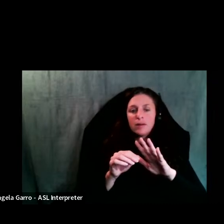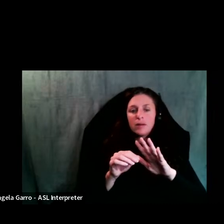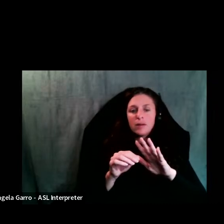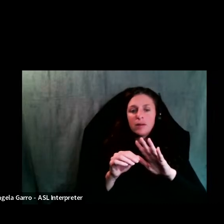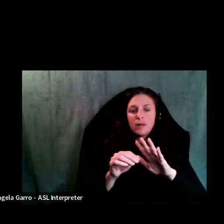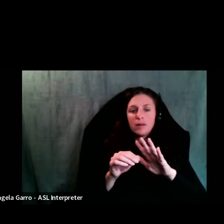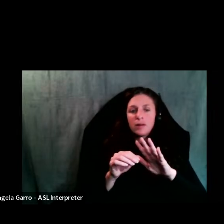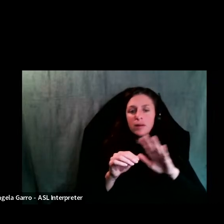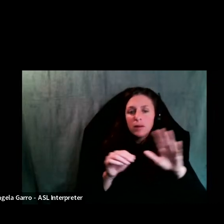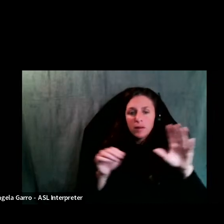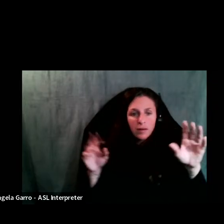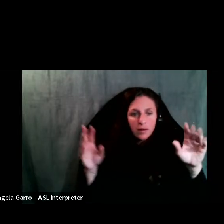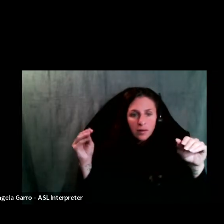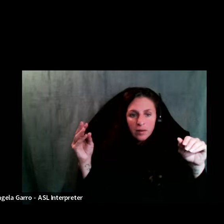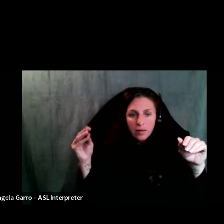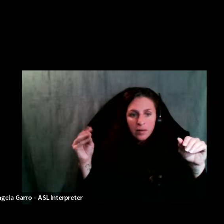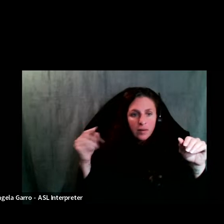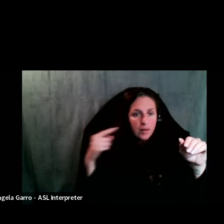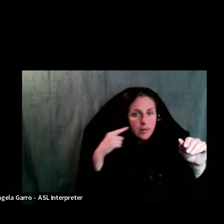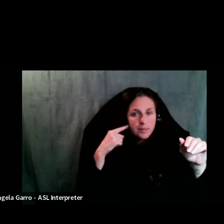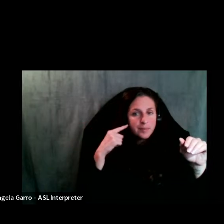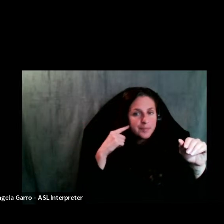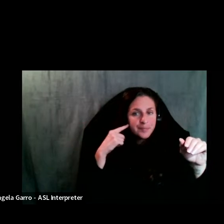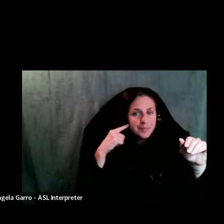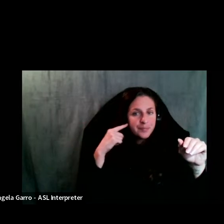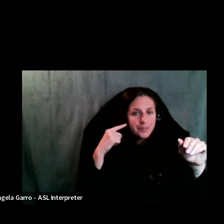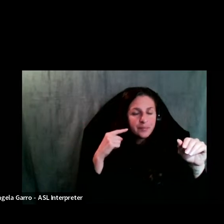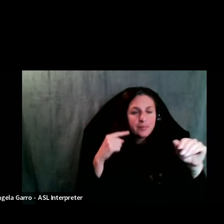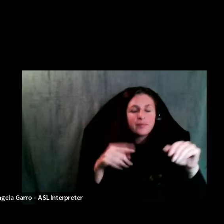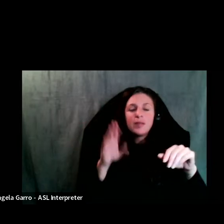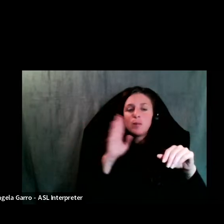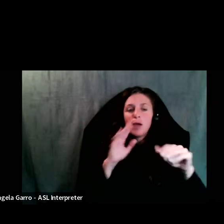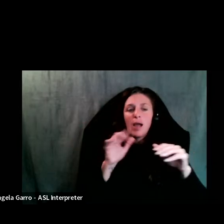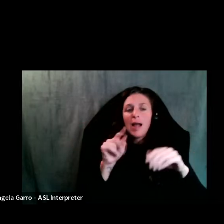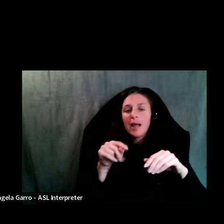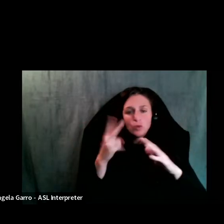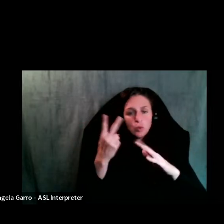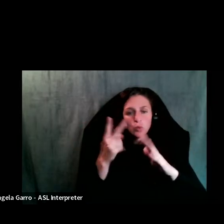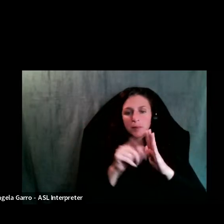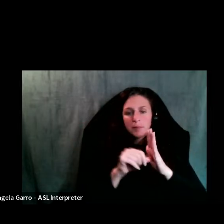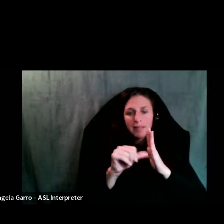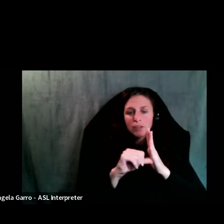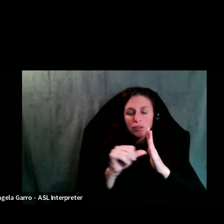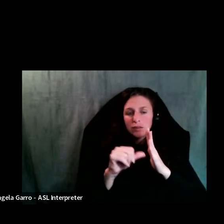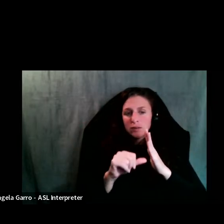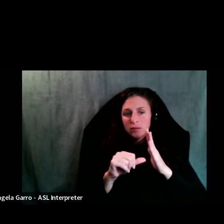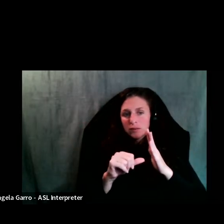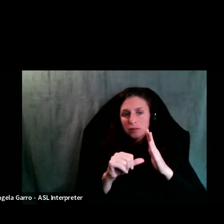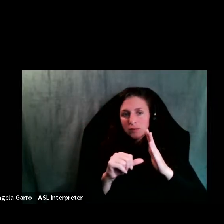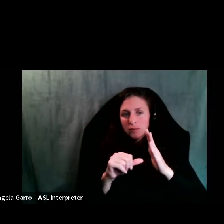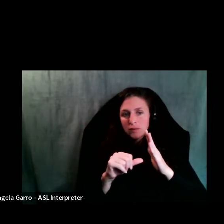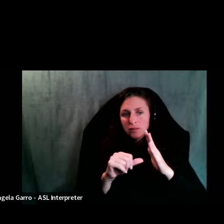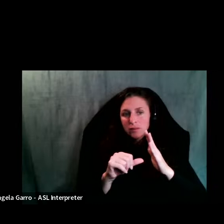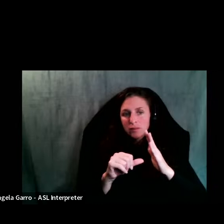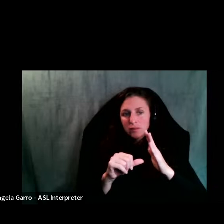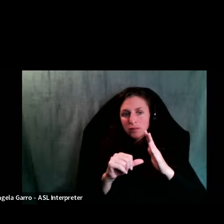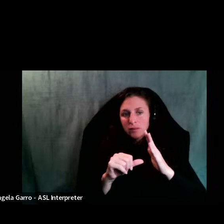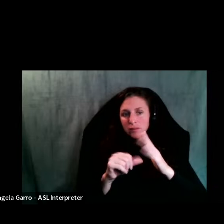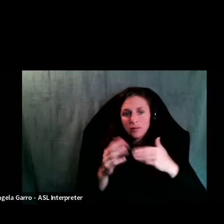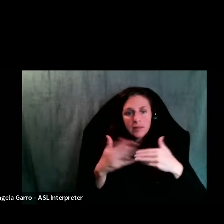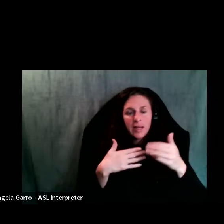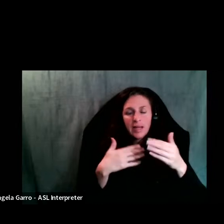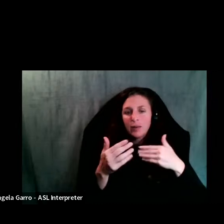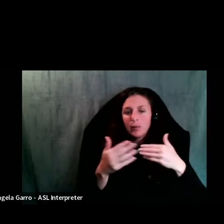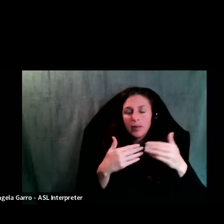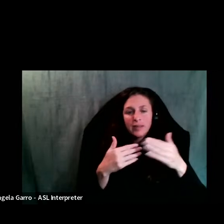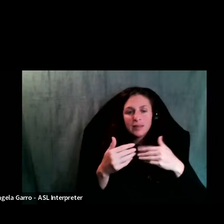And we ought to just read the Ronald Smith Brown Act. There you Yeah, go. it's 2 There's a pages. book. Great. Yeah, Yeah. that's true. Yeah. Yeah. Anyway, that's a